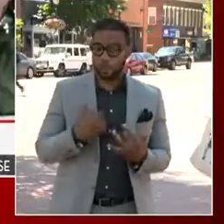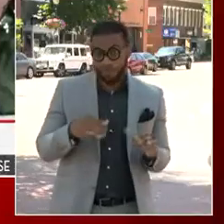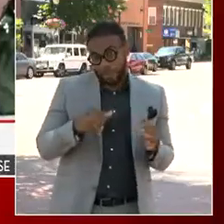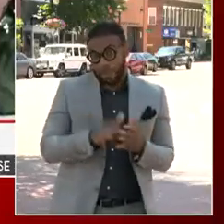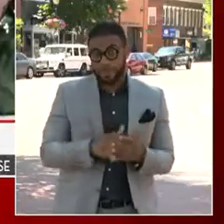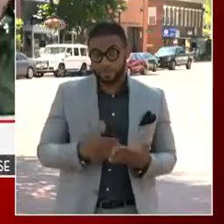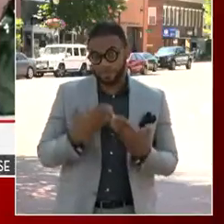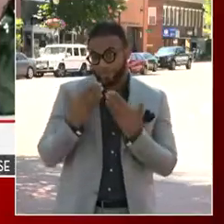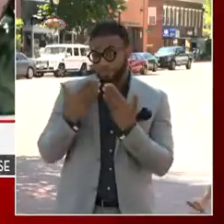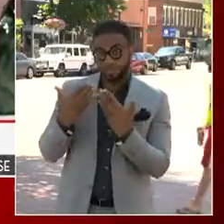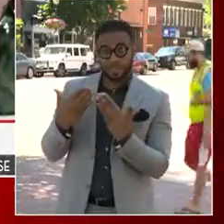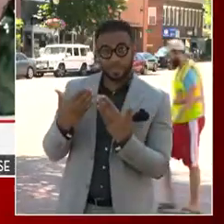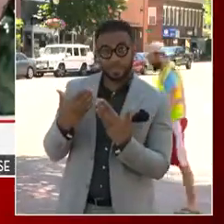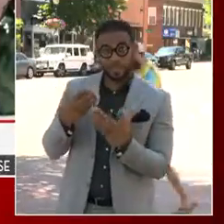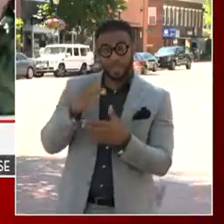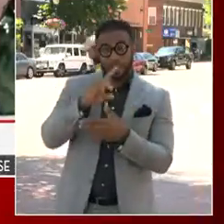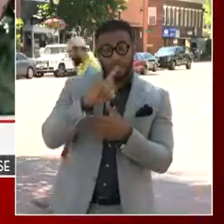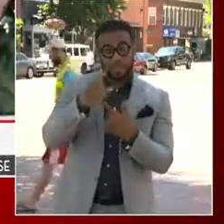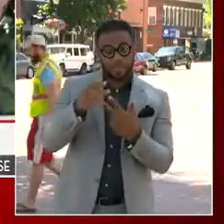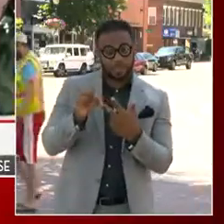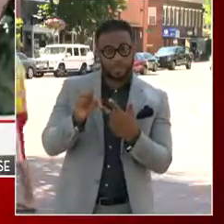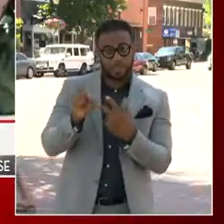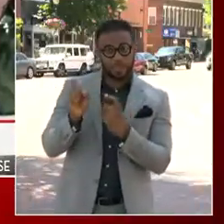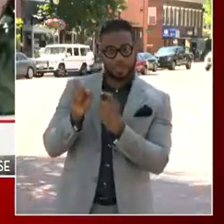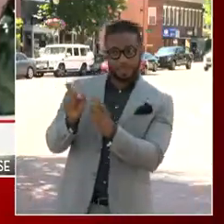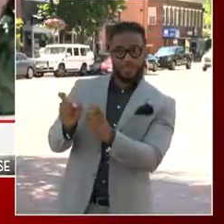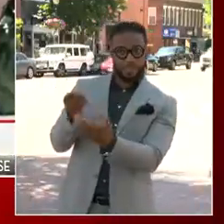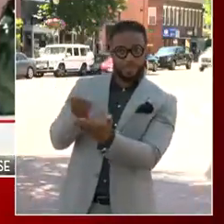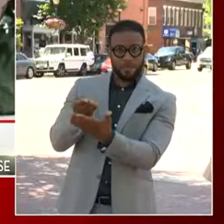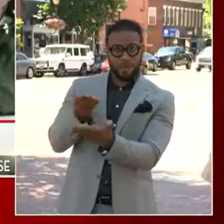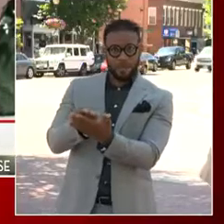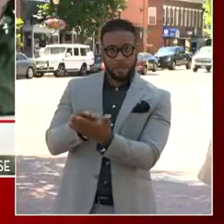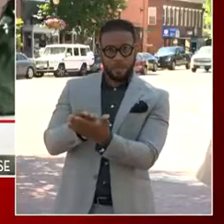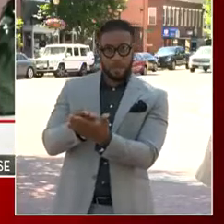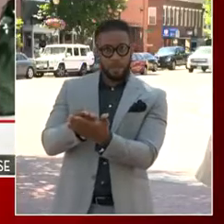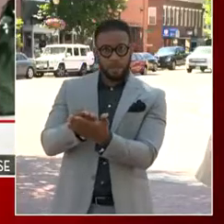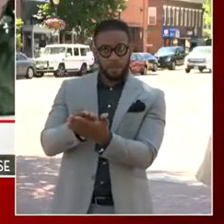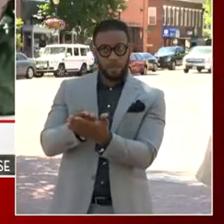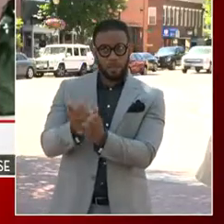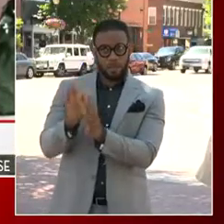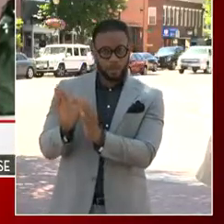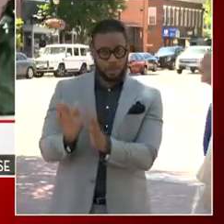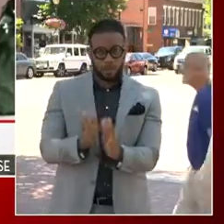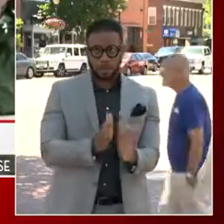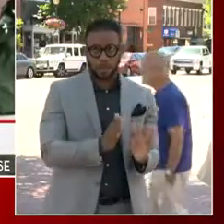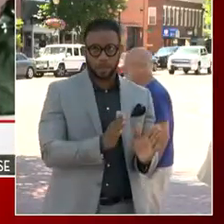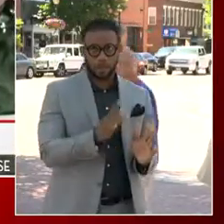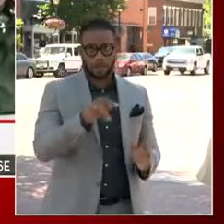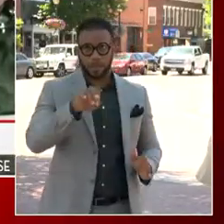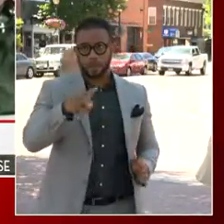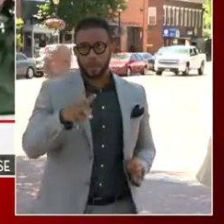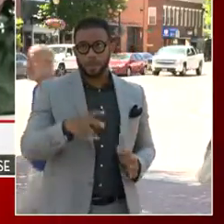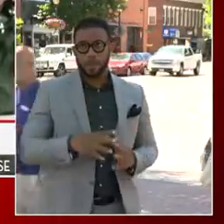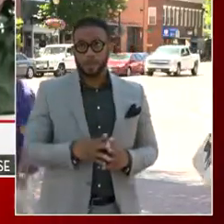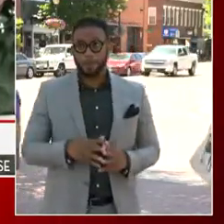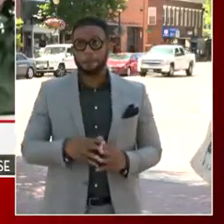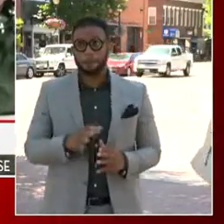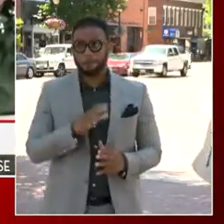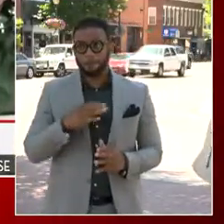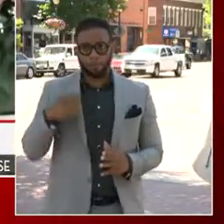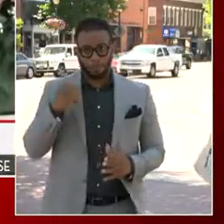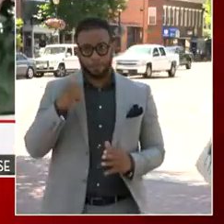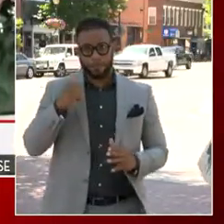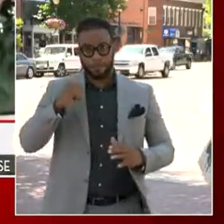that. DGS was given some money to plan the park, and a committee